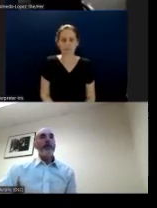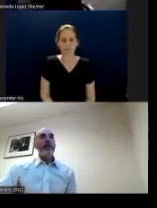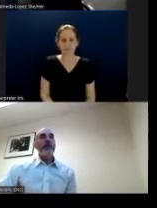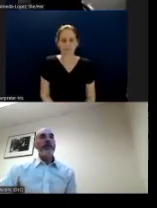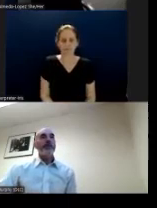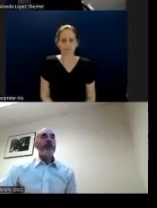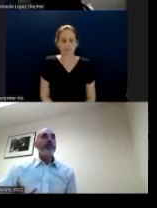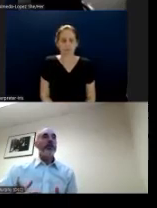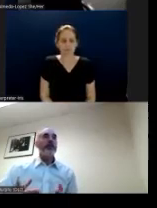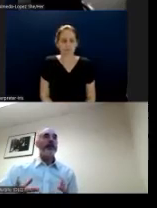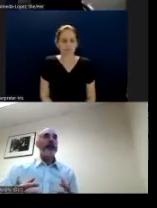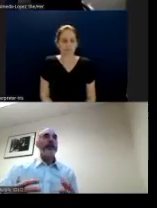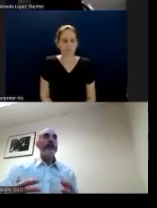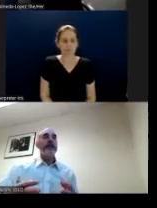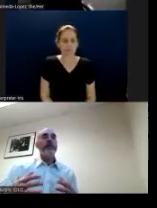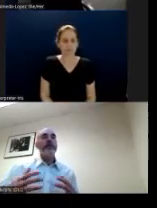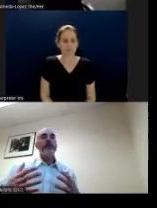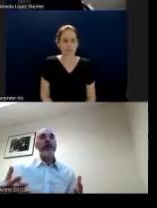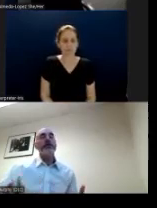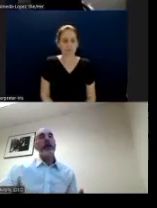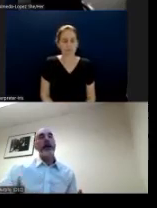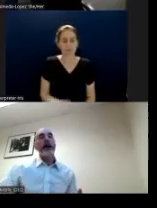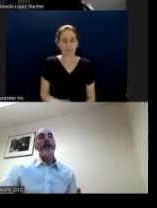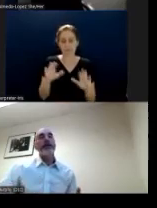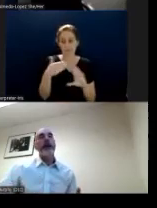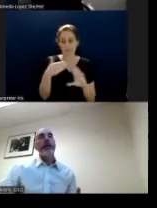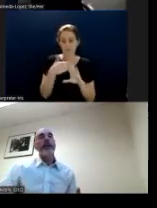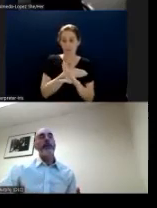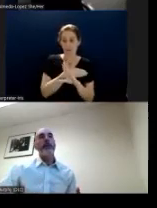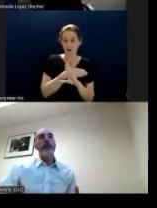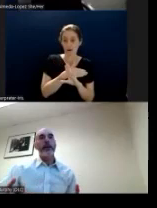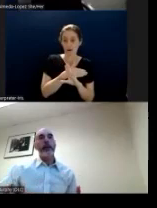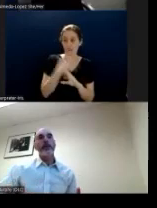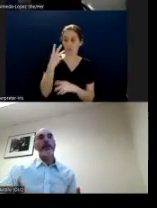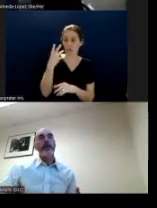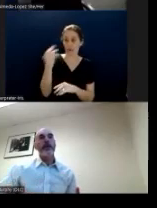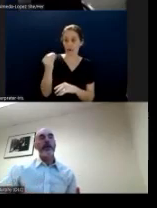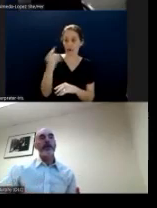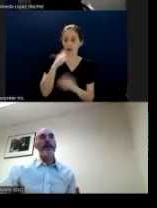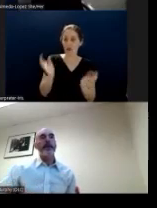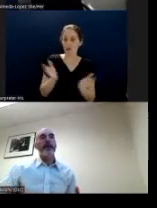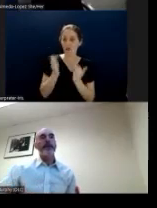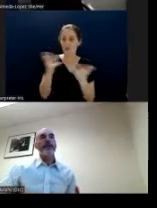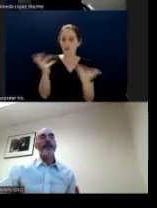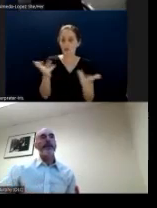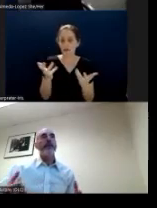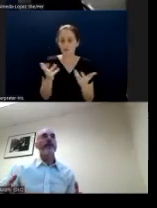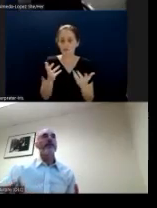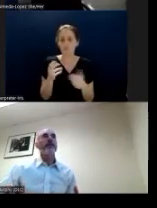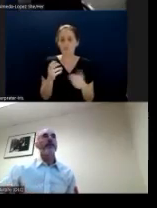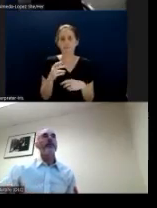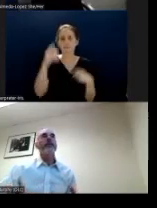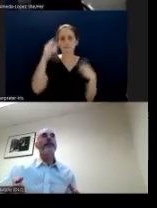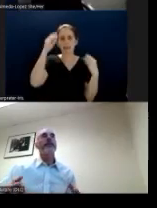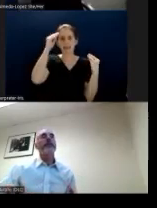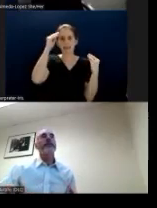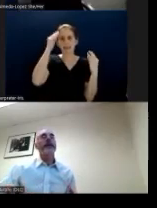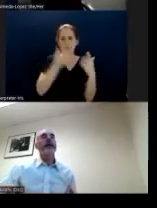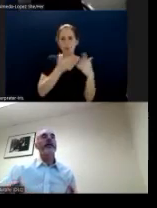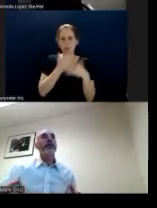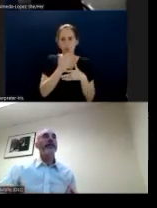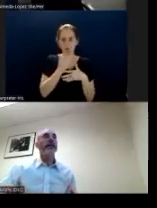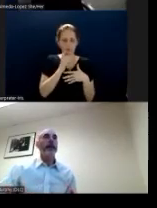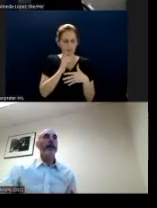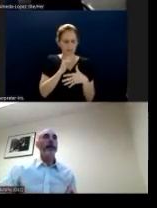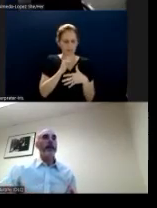So the first thing, before you go out, what I would encourage you to do is think through the steps